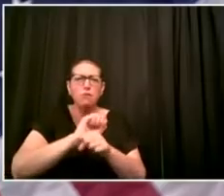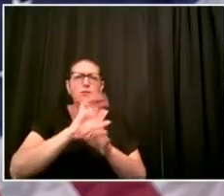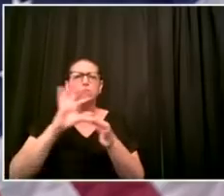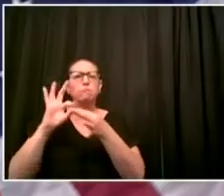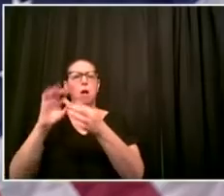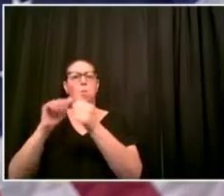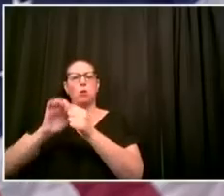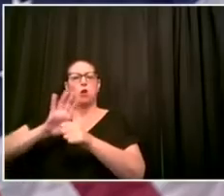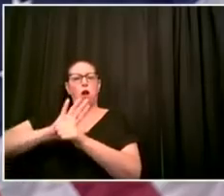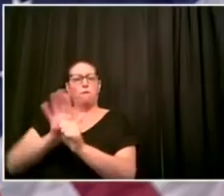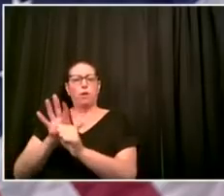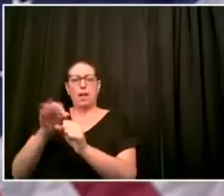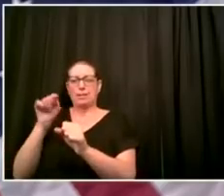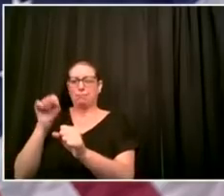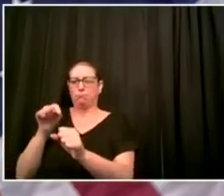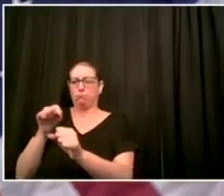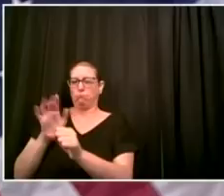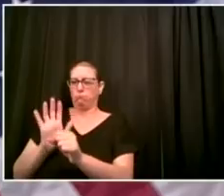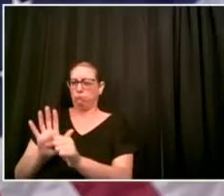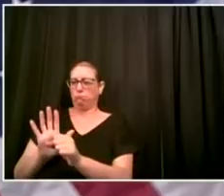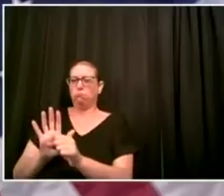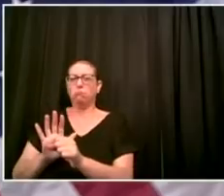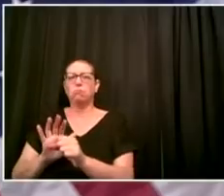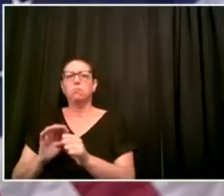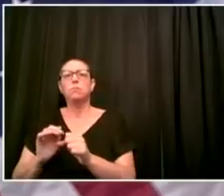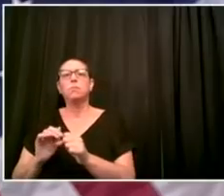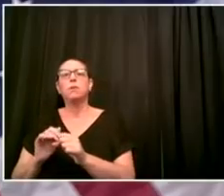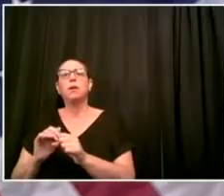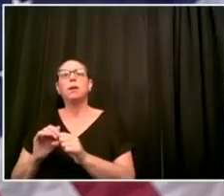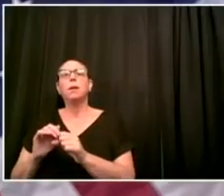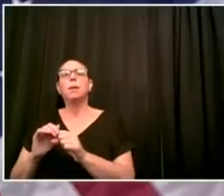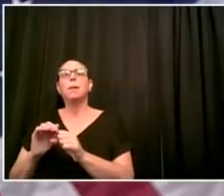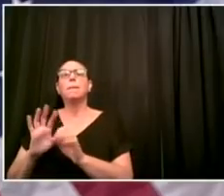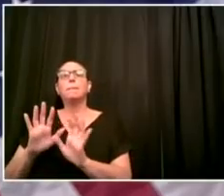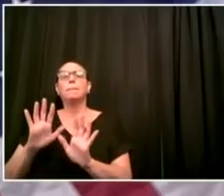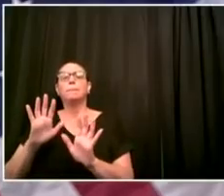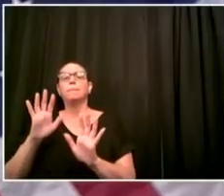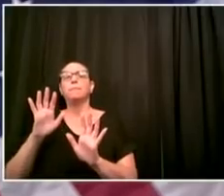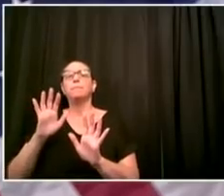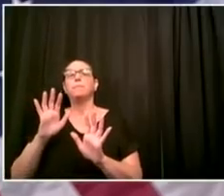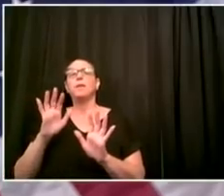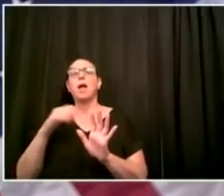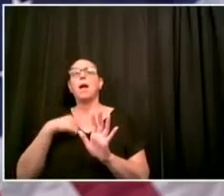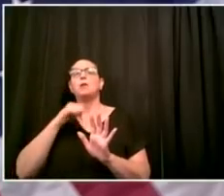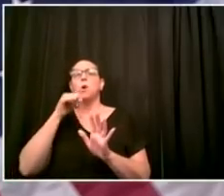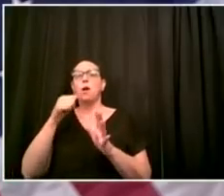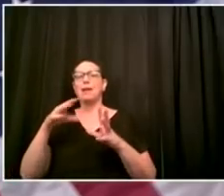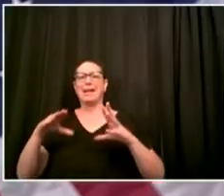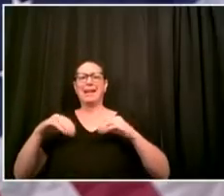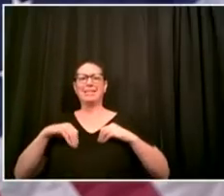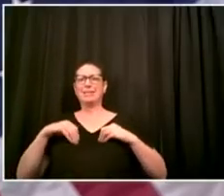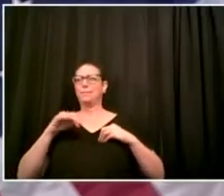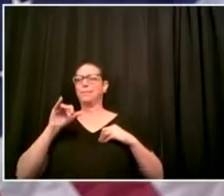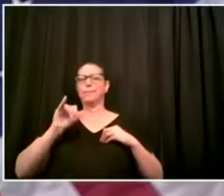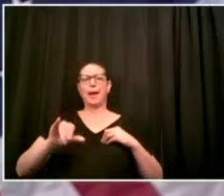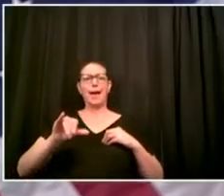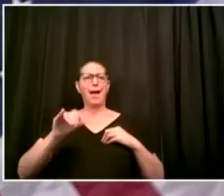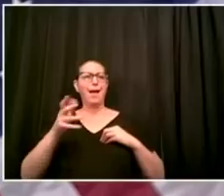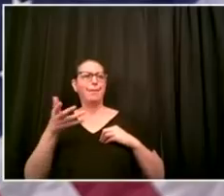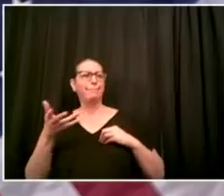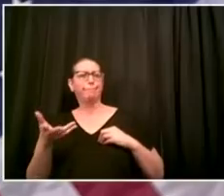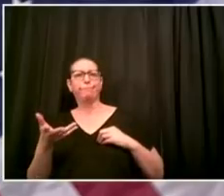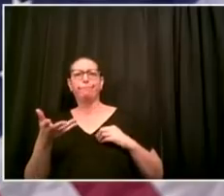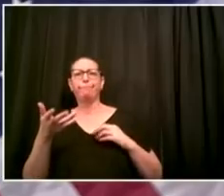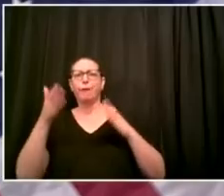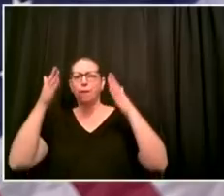or disparities. Both of those are unacceptable. Any incident where the dynamics between police and community weren't what we wanted them to be, where our police